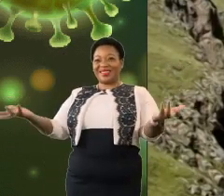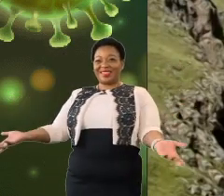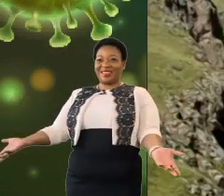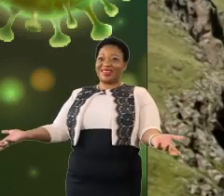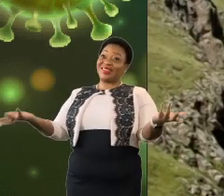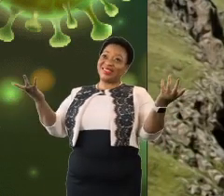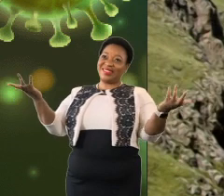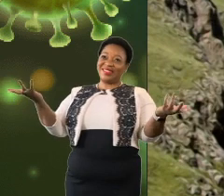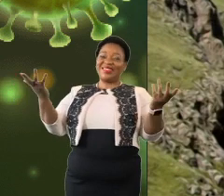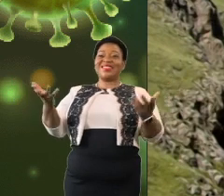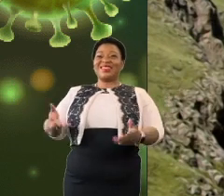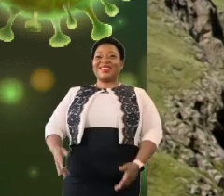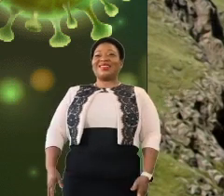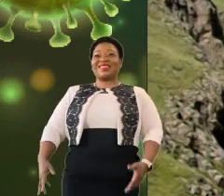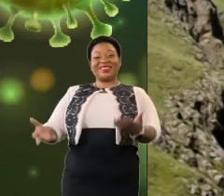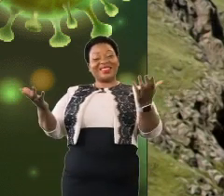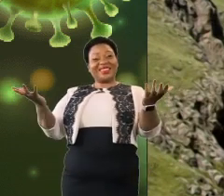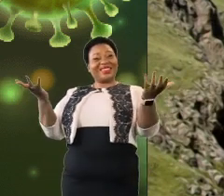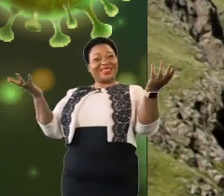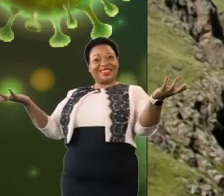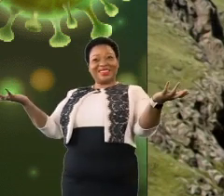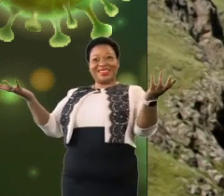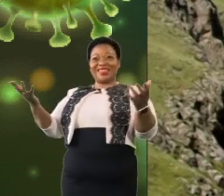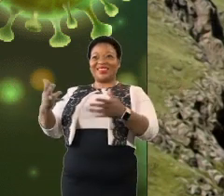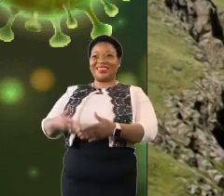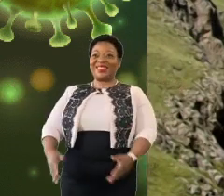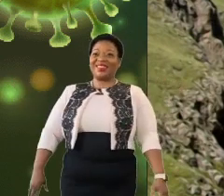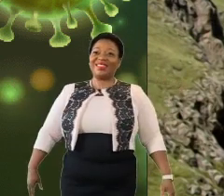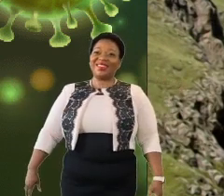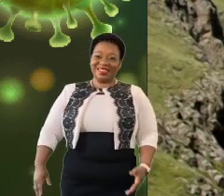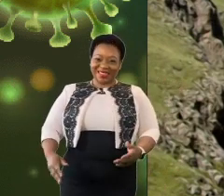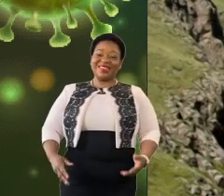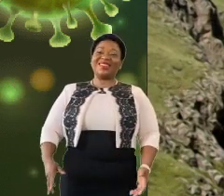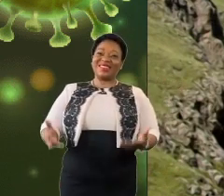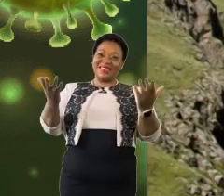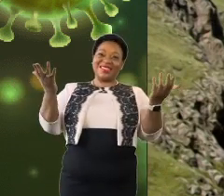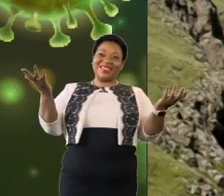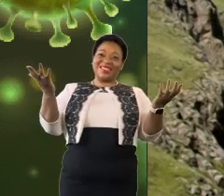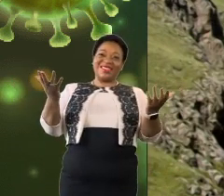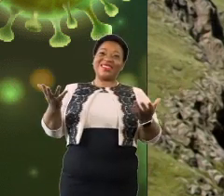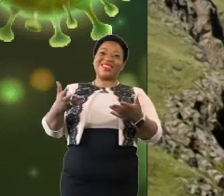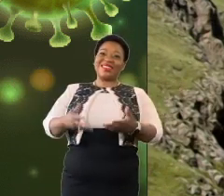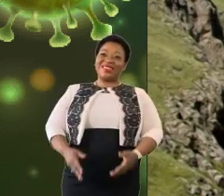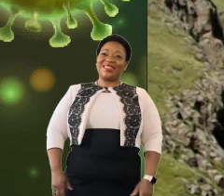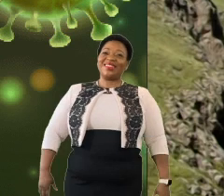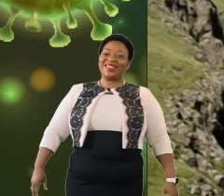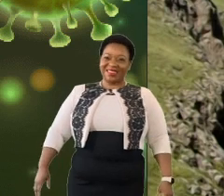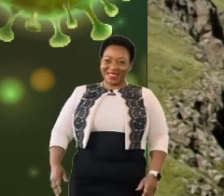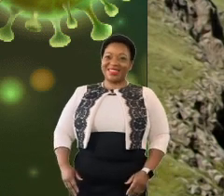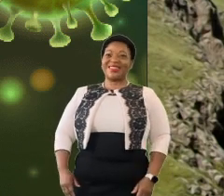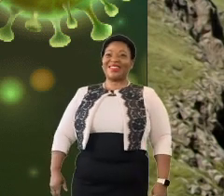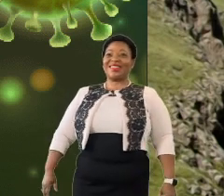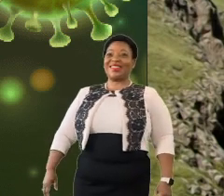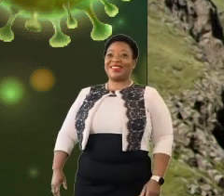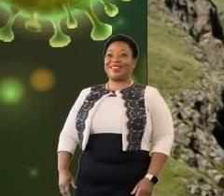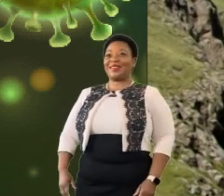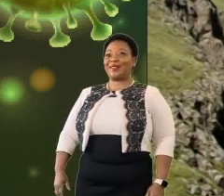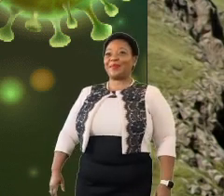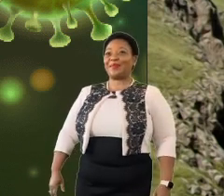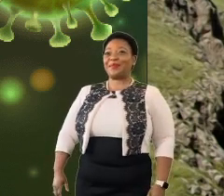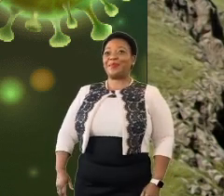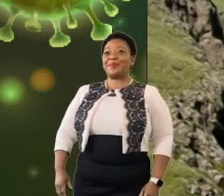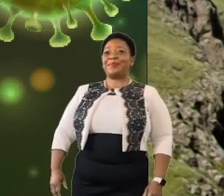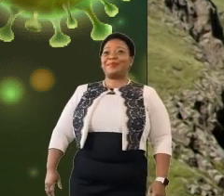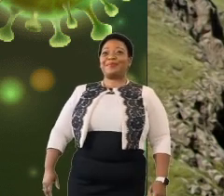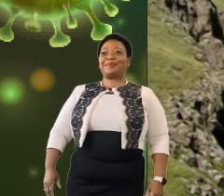private sector or to communities with a mind that's made up of what it is that we think they require. Let them